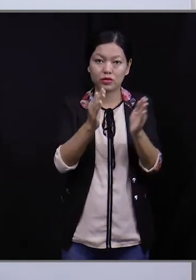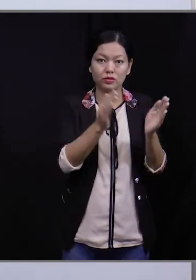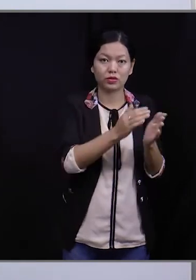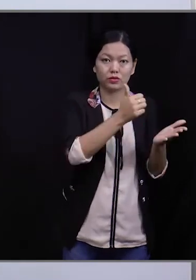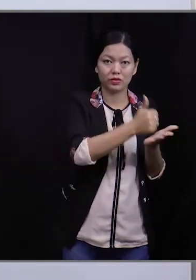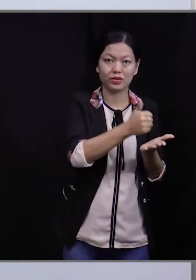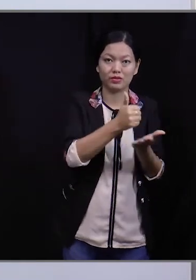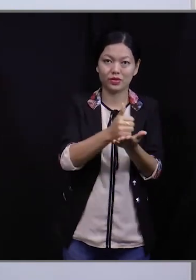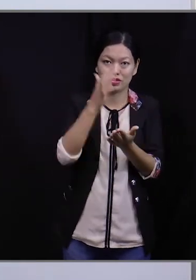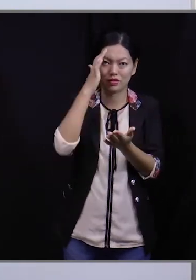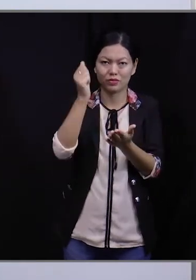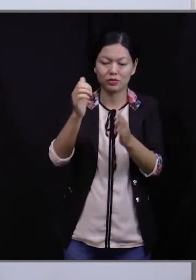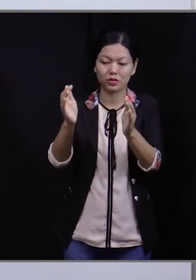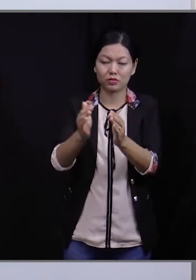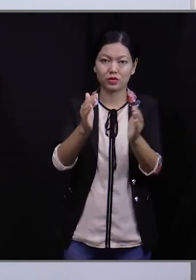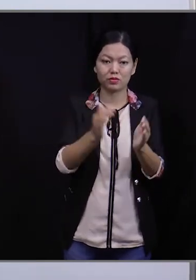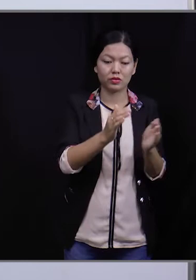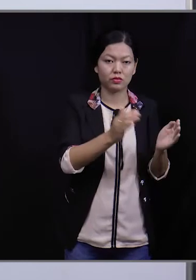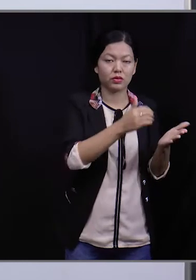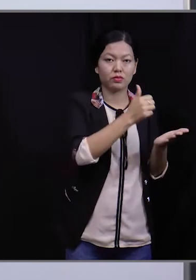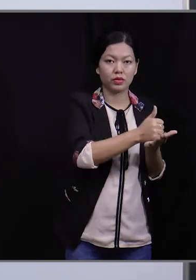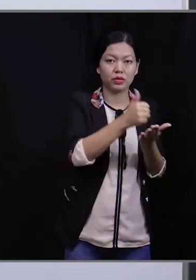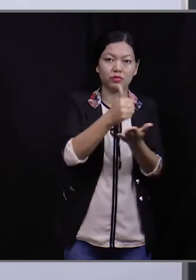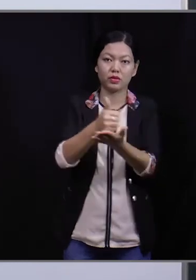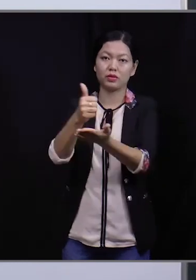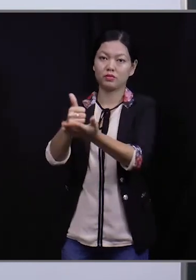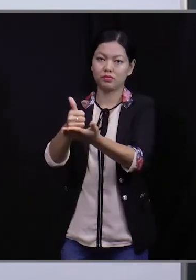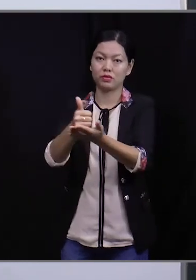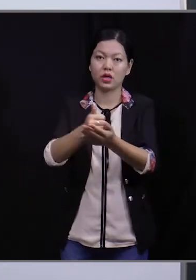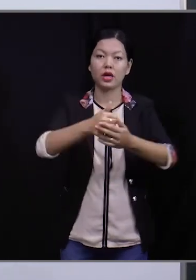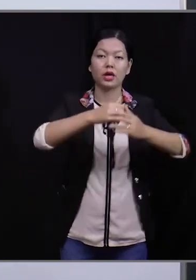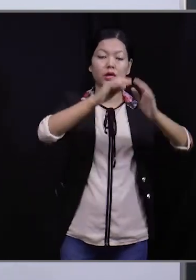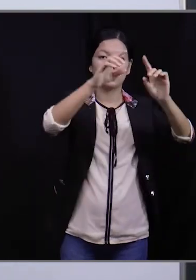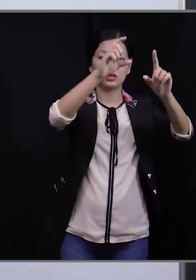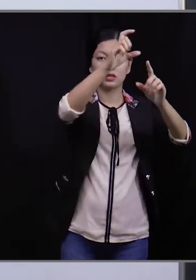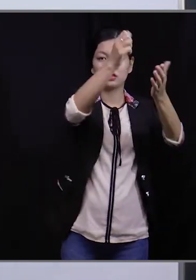interesting or not? So the moment the central bank buys